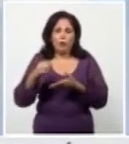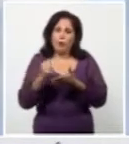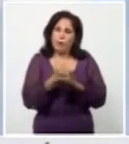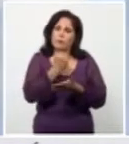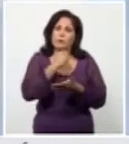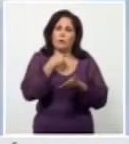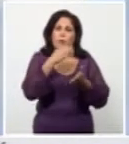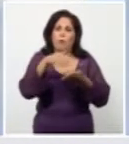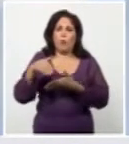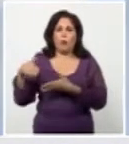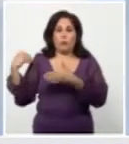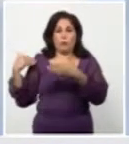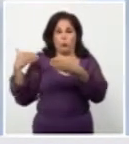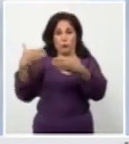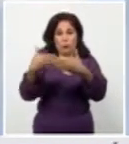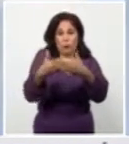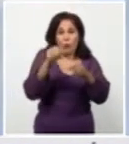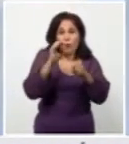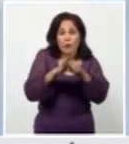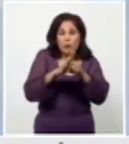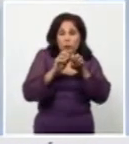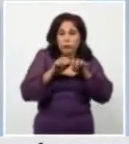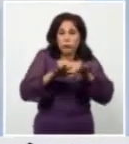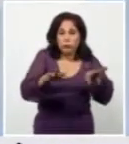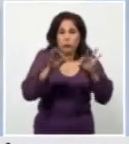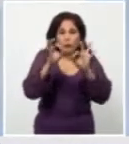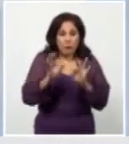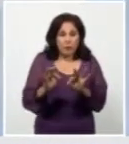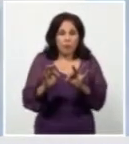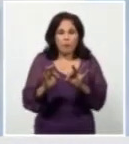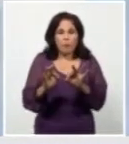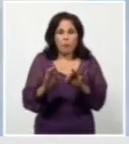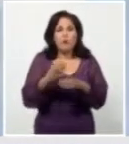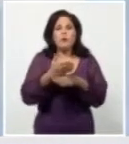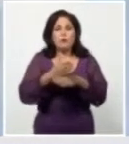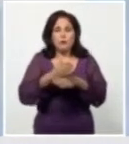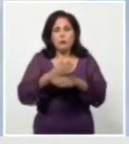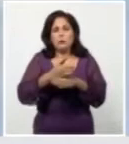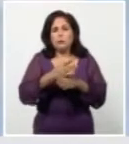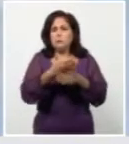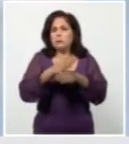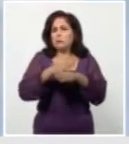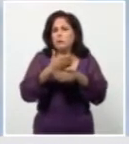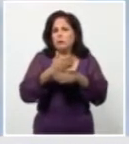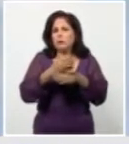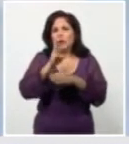of 3.75%. Y eso representa una letalidad de